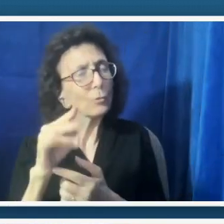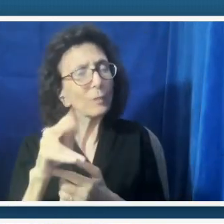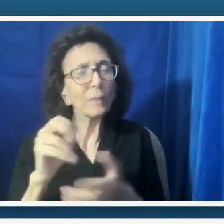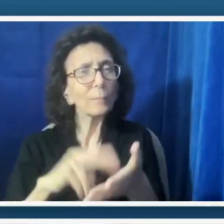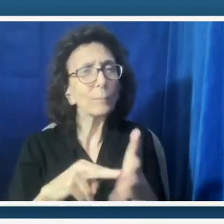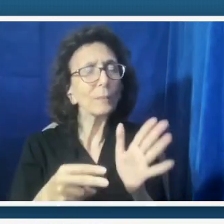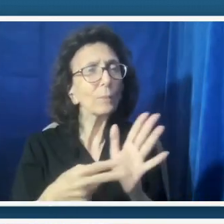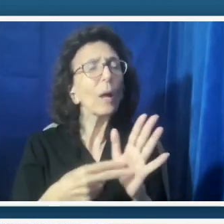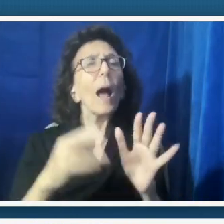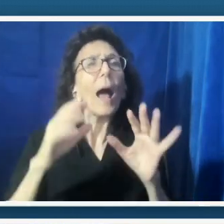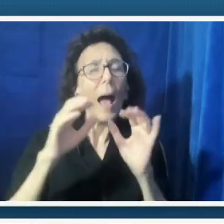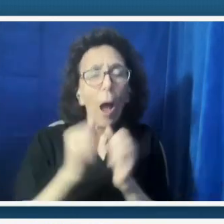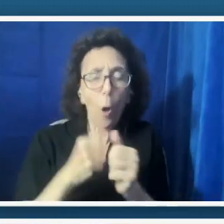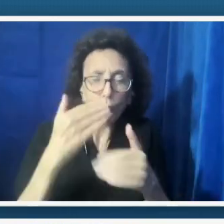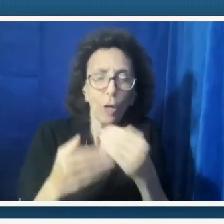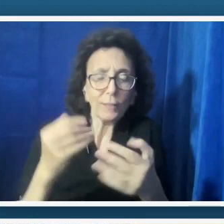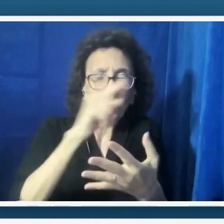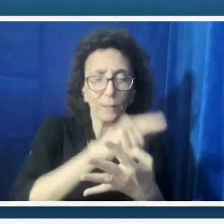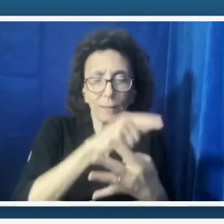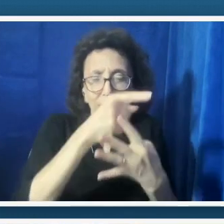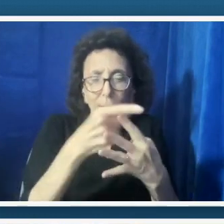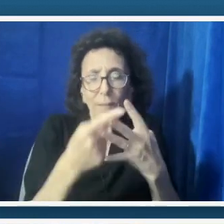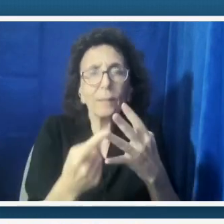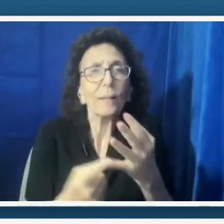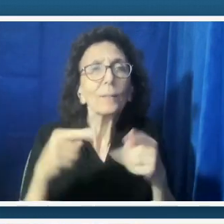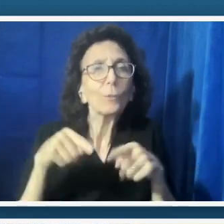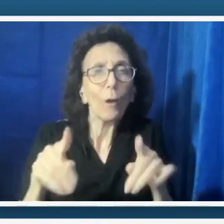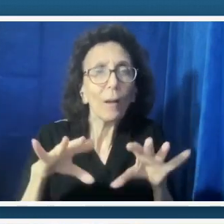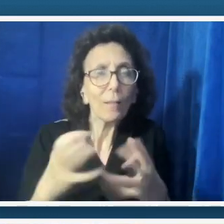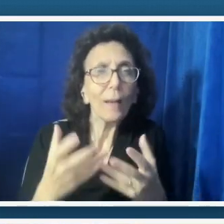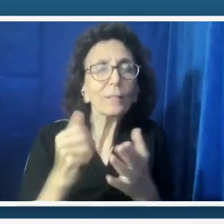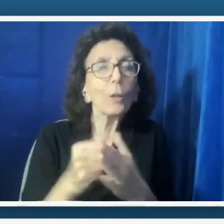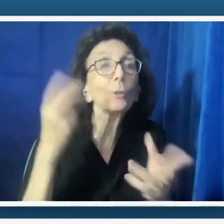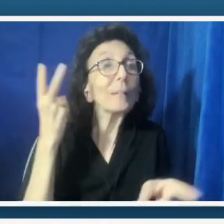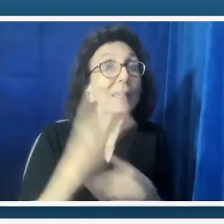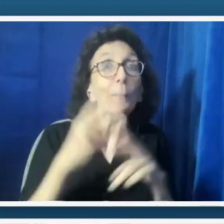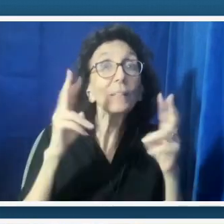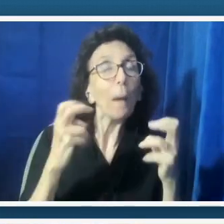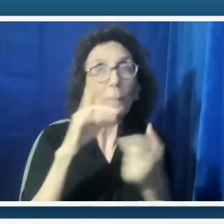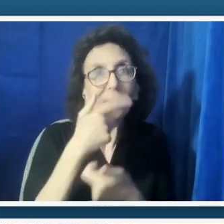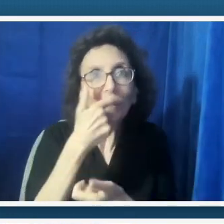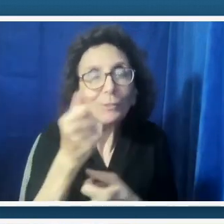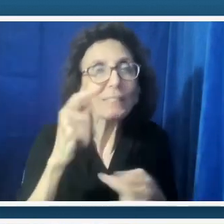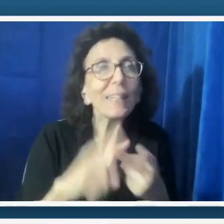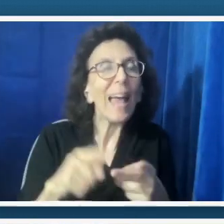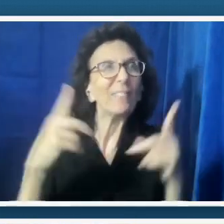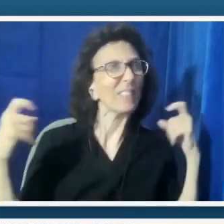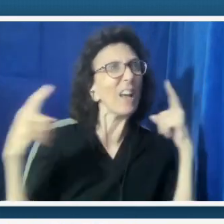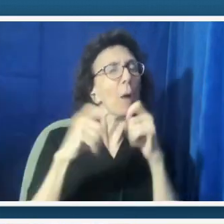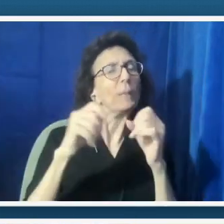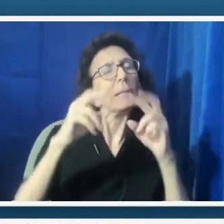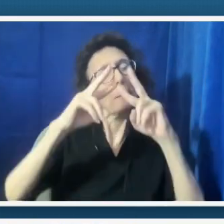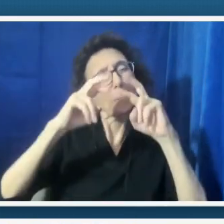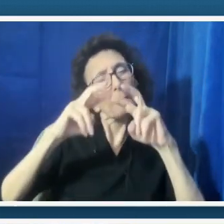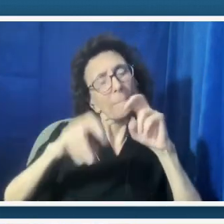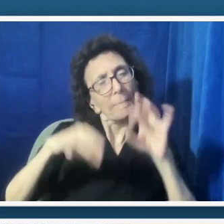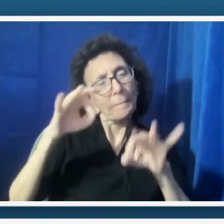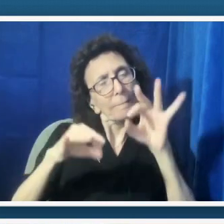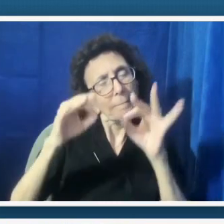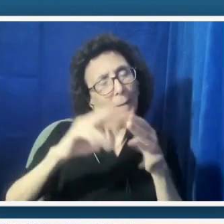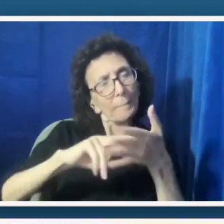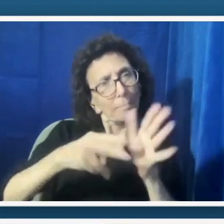the classroom that help keep topics engaging, help distill complicated information, or work to develop personal connections to the